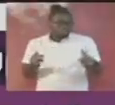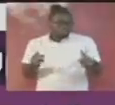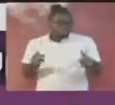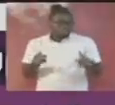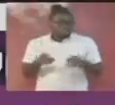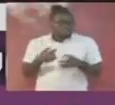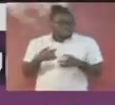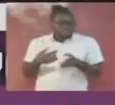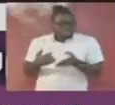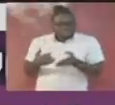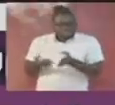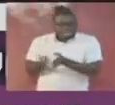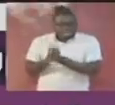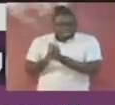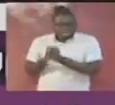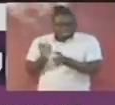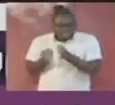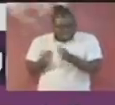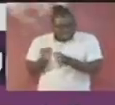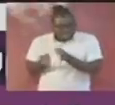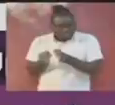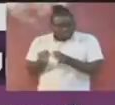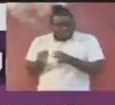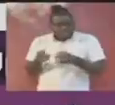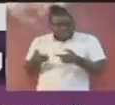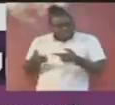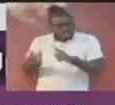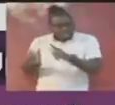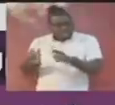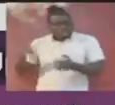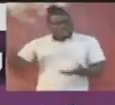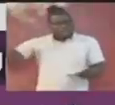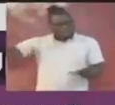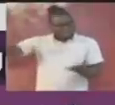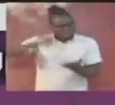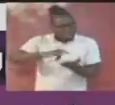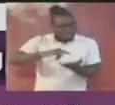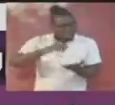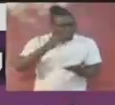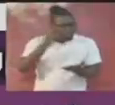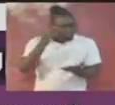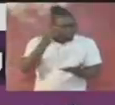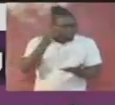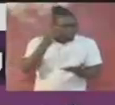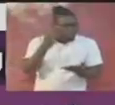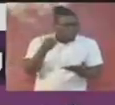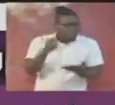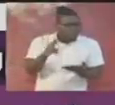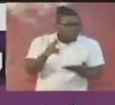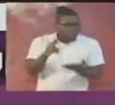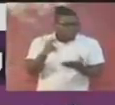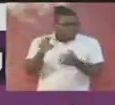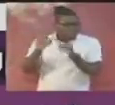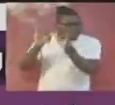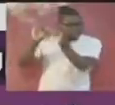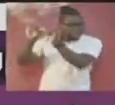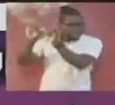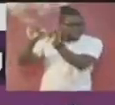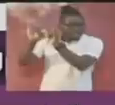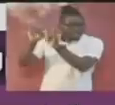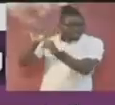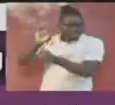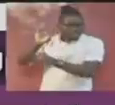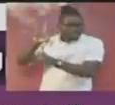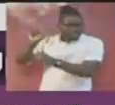should she do? Allow him to come home because he really wants to come home, or allow him to wait and hopefully he'll get